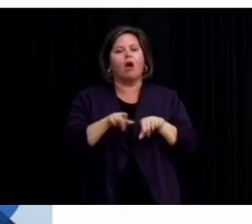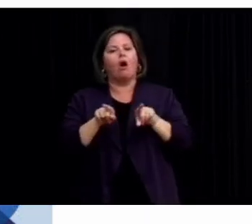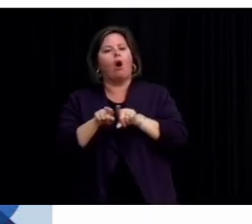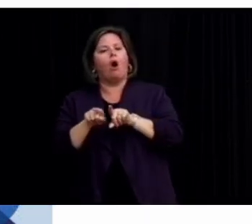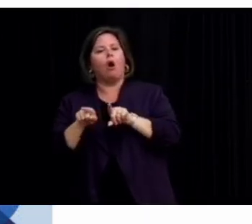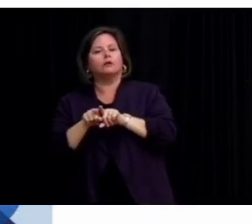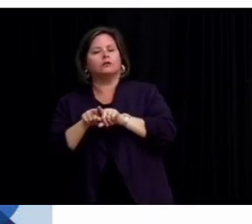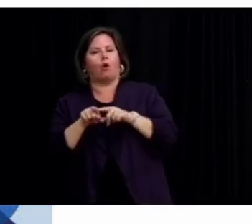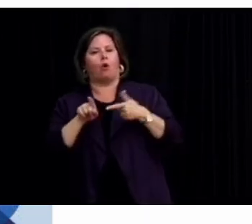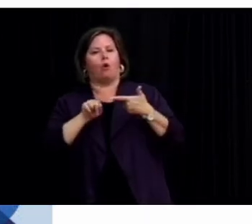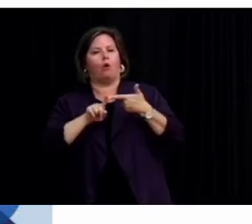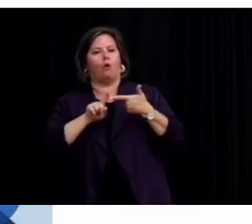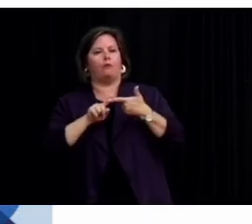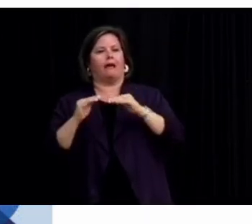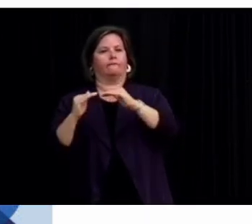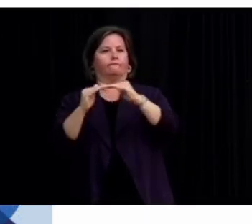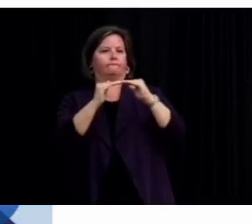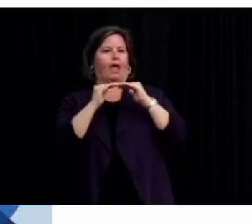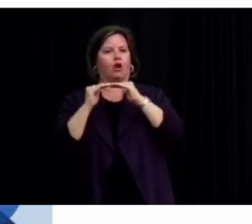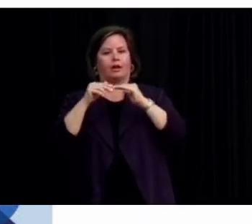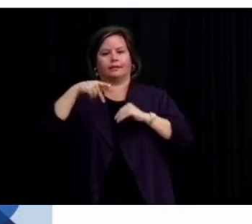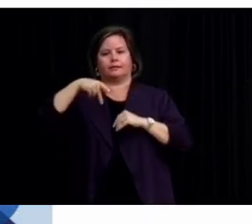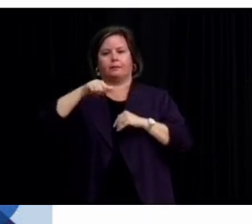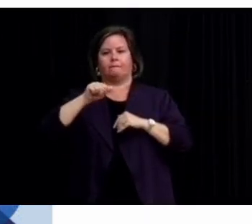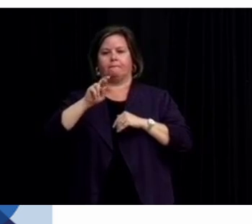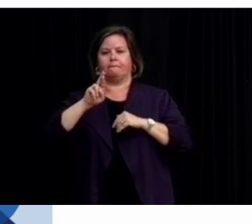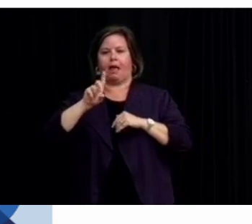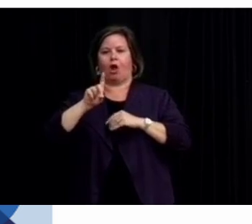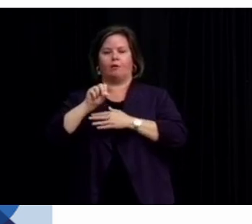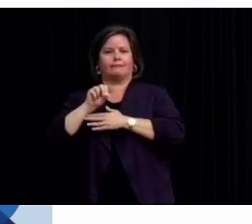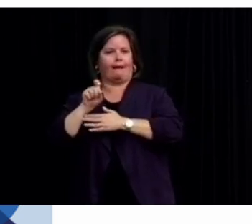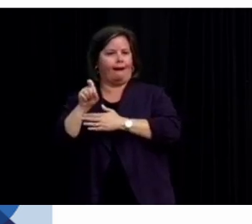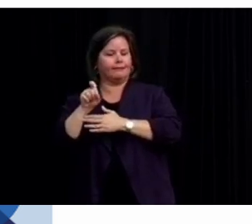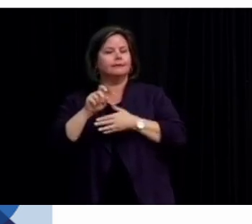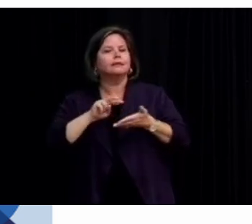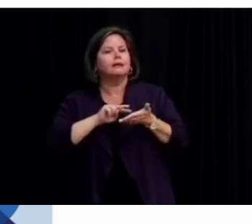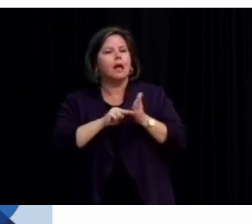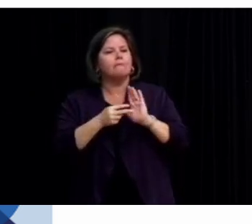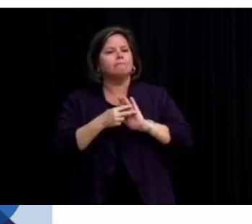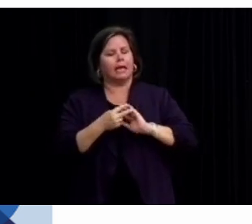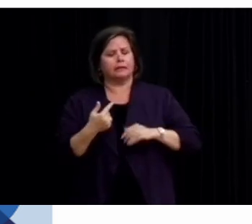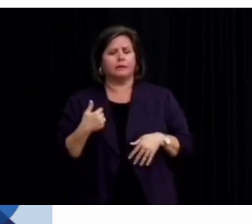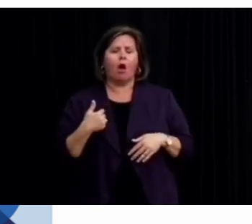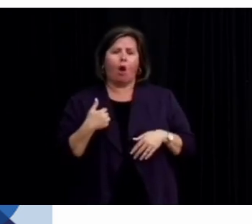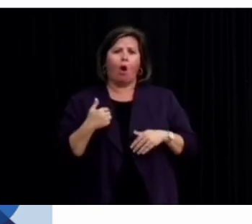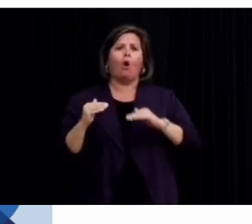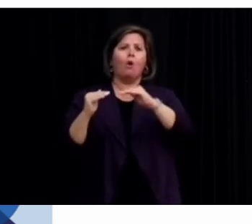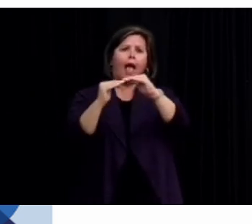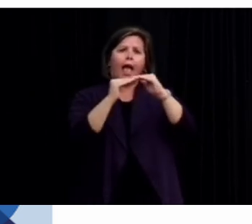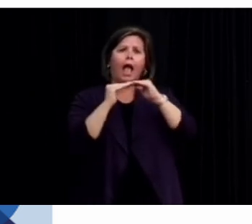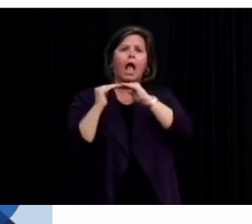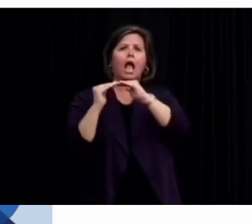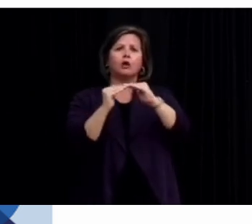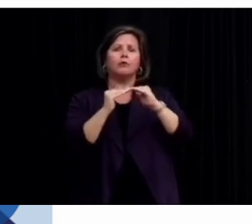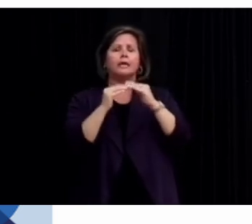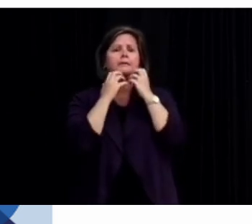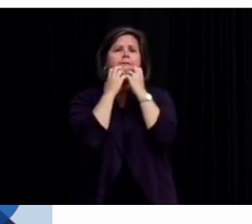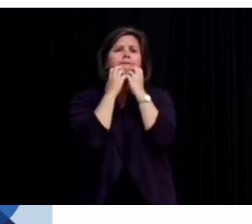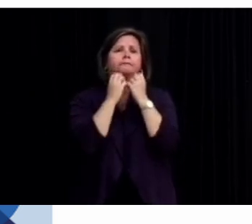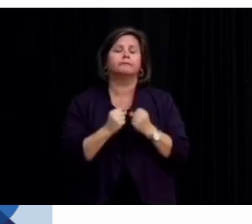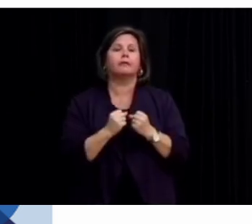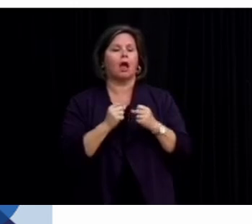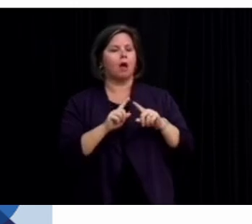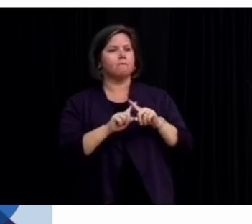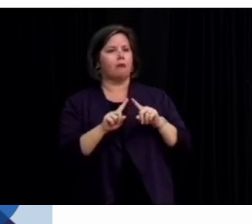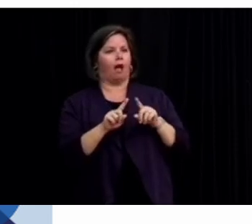the fairness paradox, which says that we hold these values of justice and equity but sometimes our behavior, our